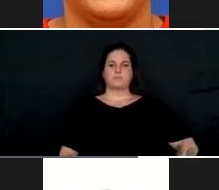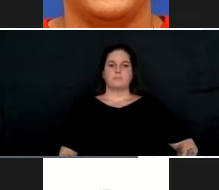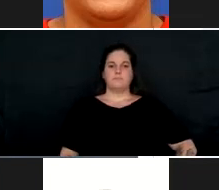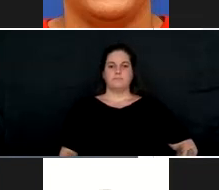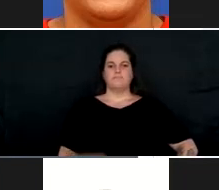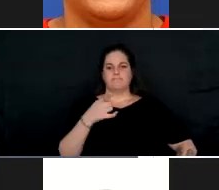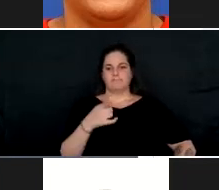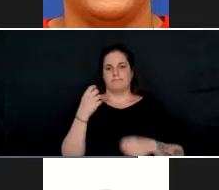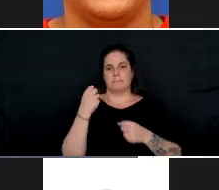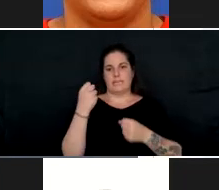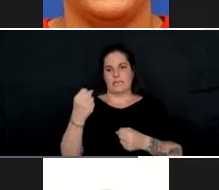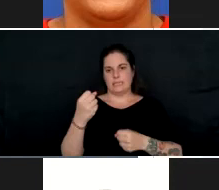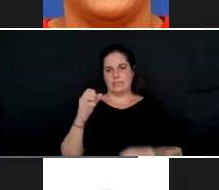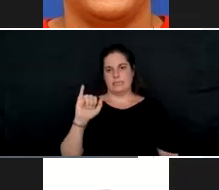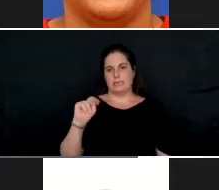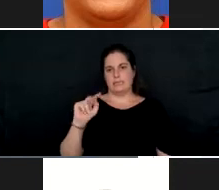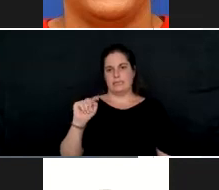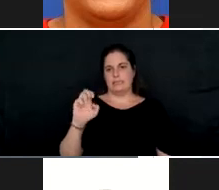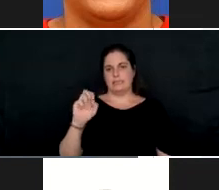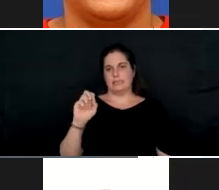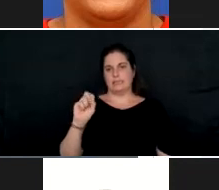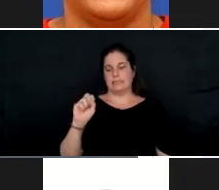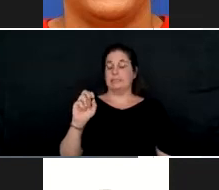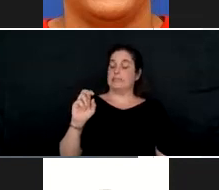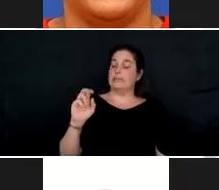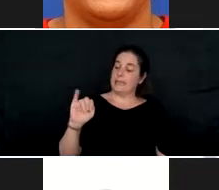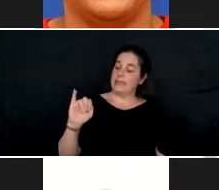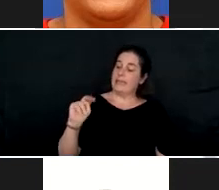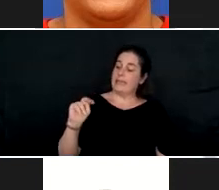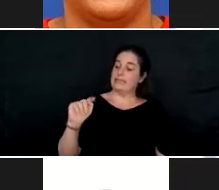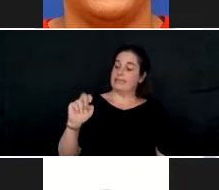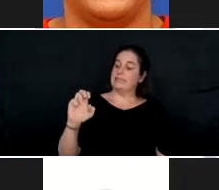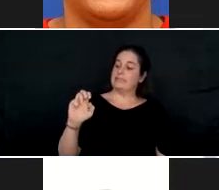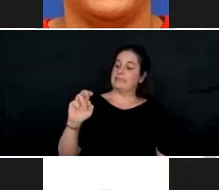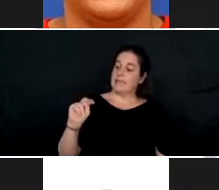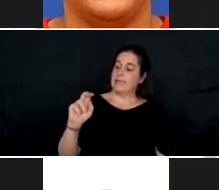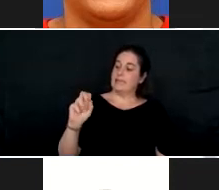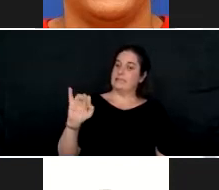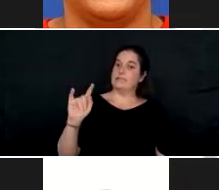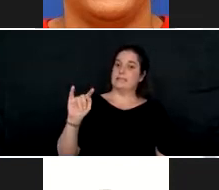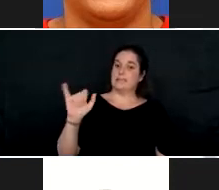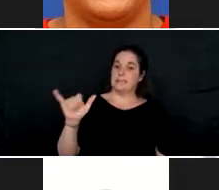intensity. All right. So that's pretty much what I wanted to cover here on waves for you.